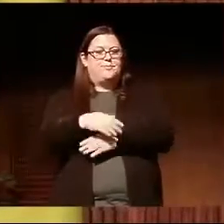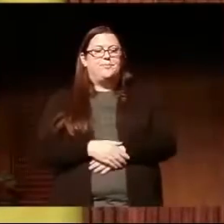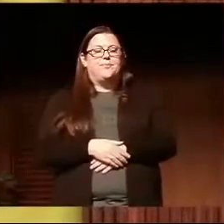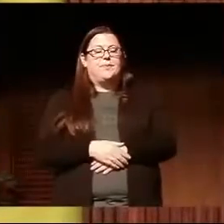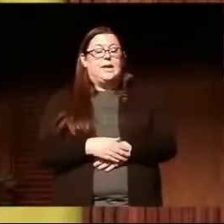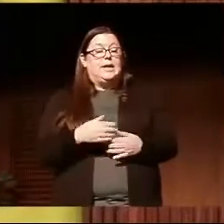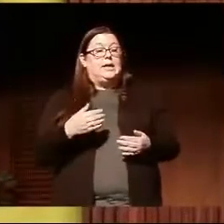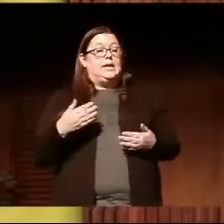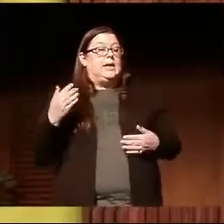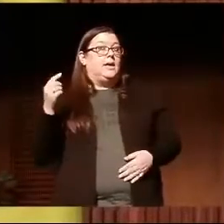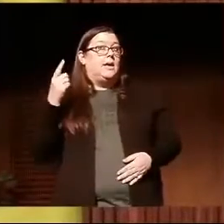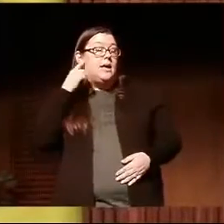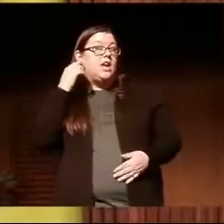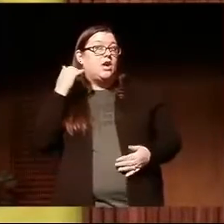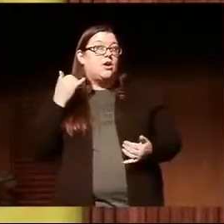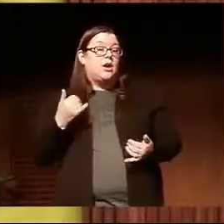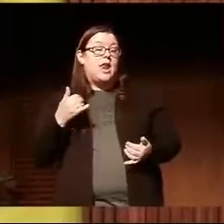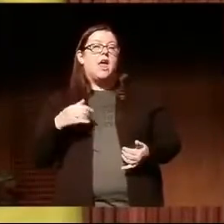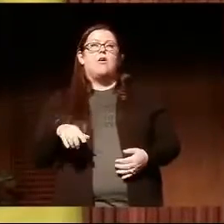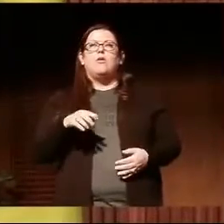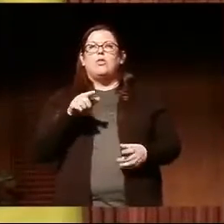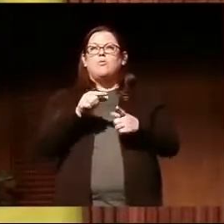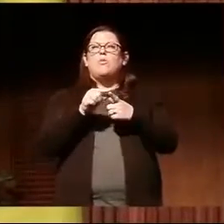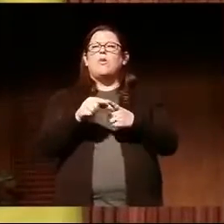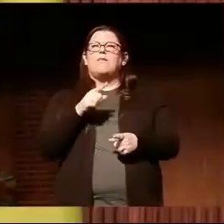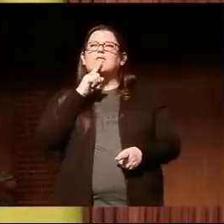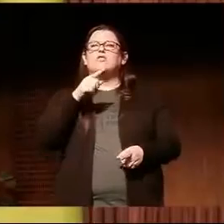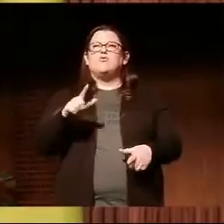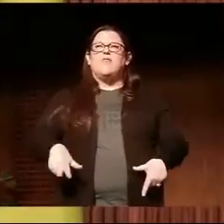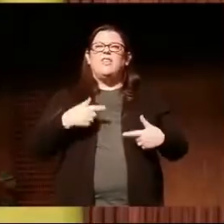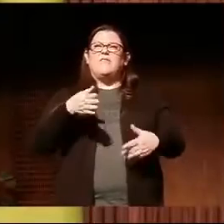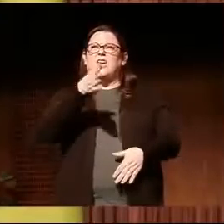Hear now the word of the true and living God.